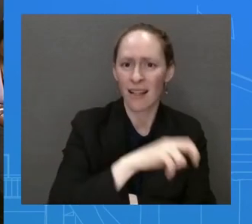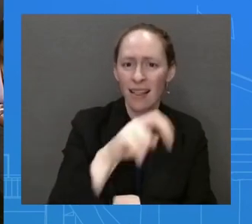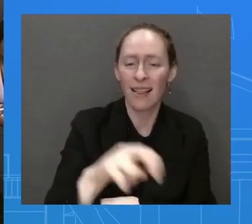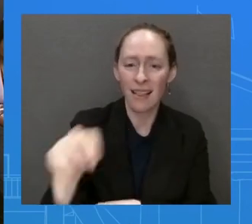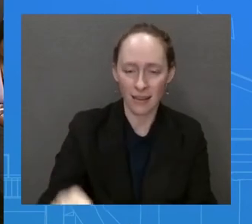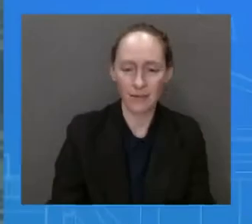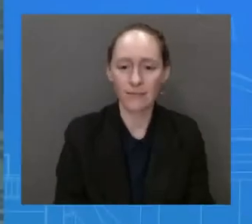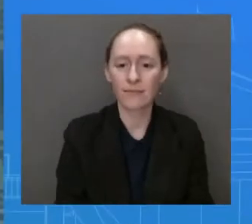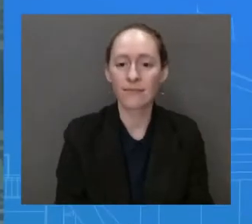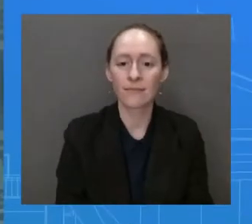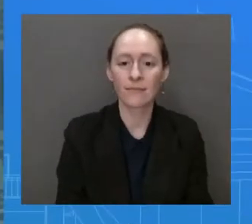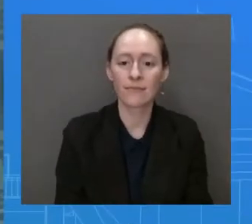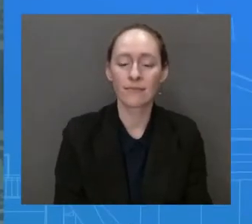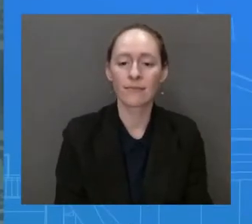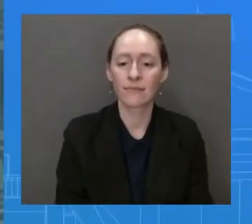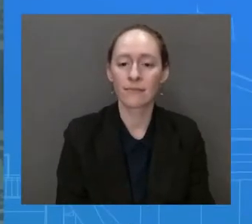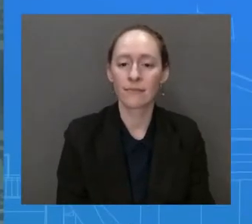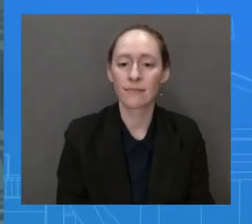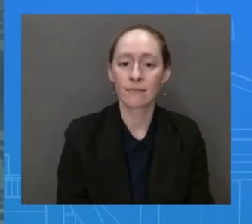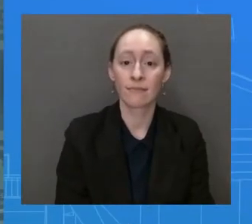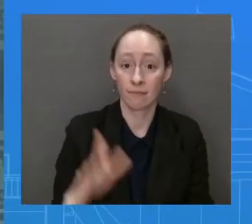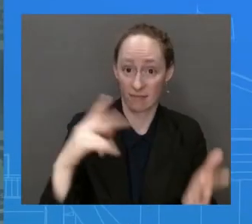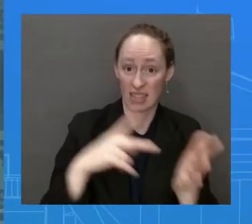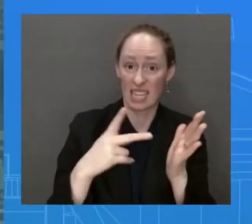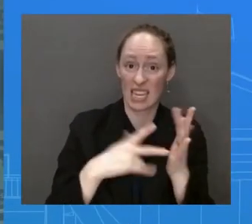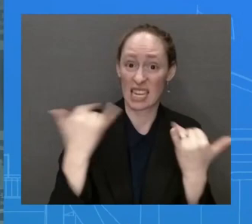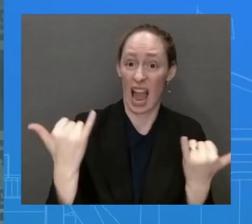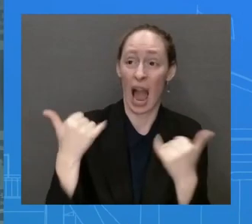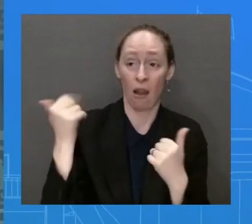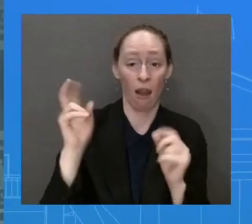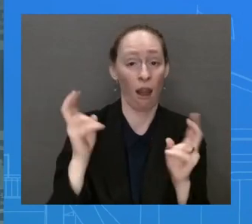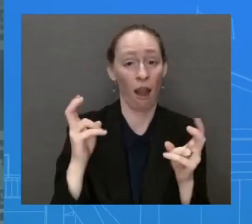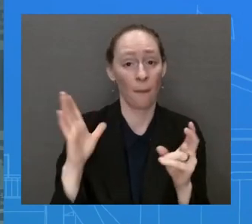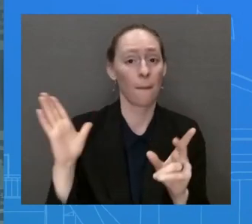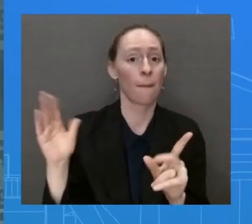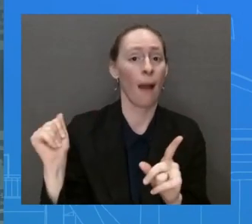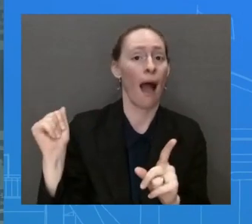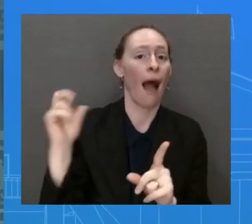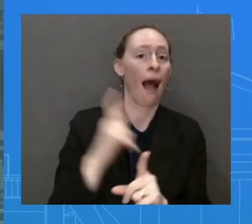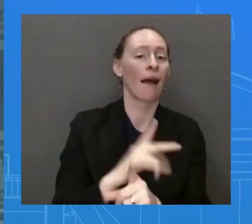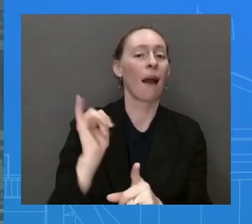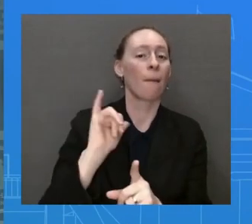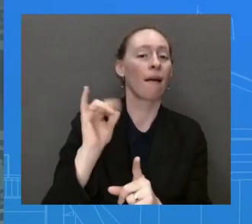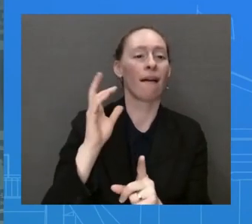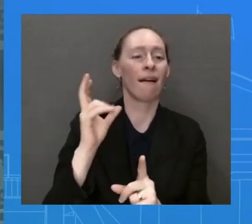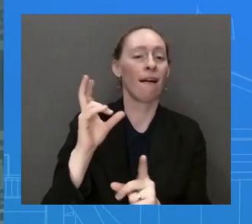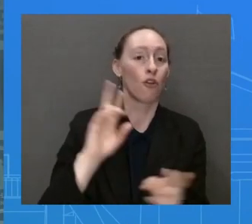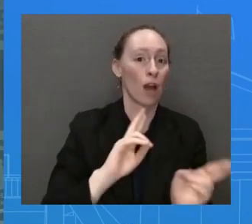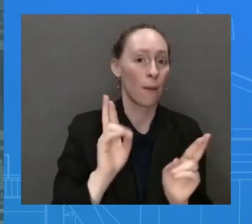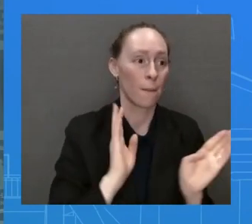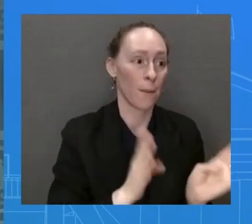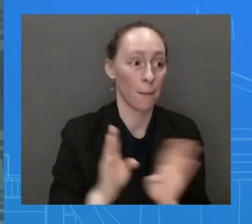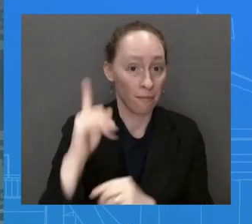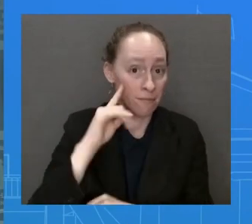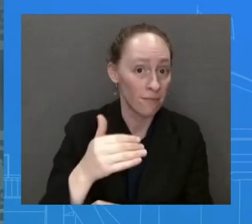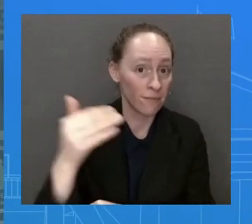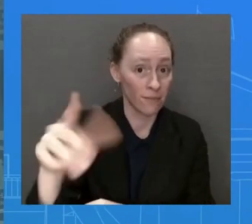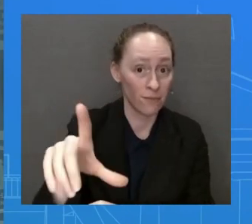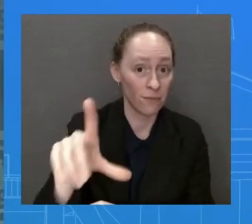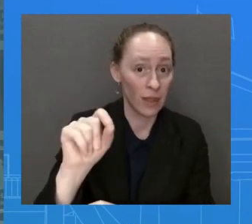2024? I don't know that it's the start of it, but it could be a great start of it. I know that the